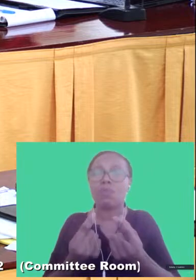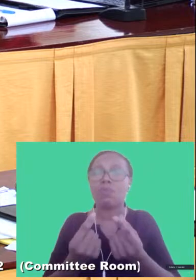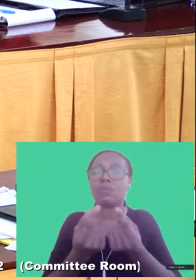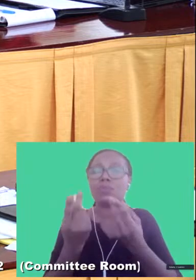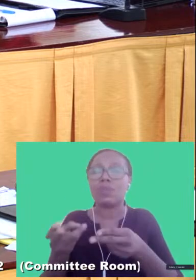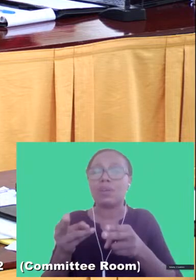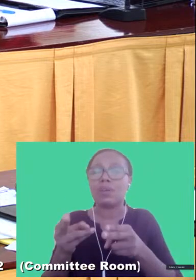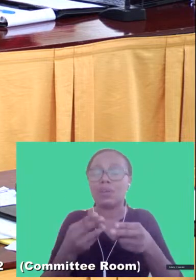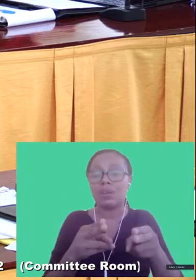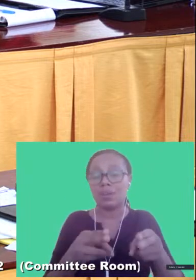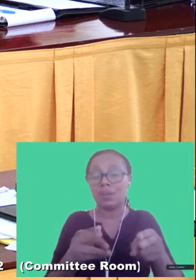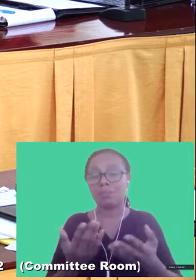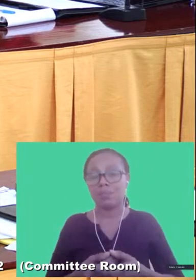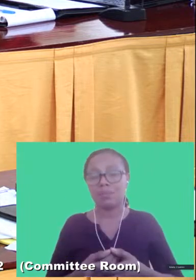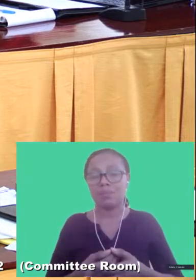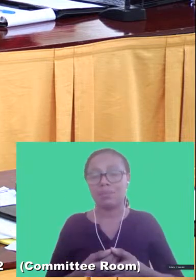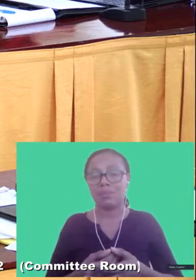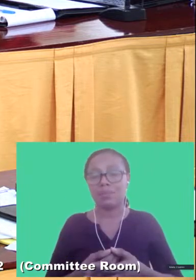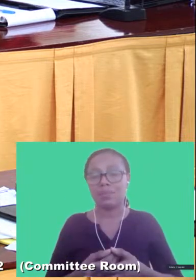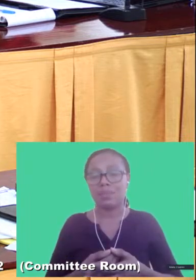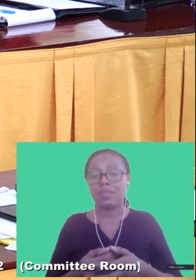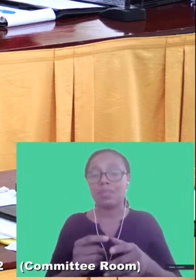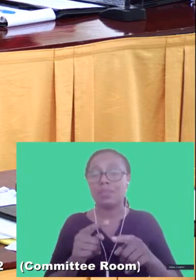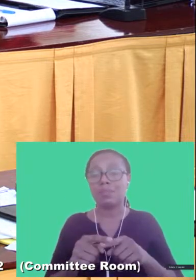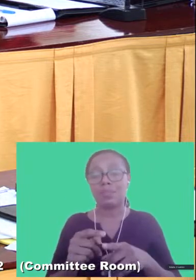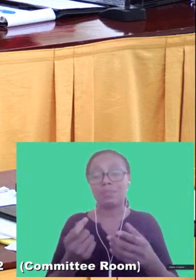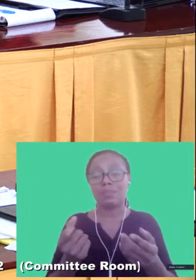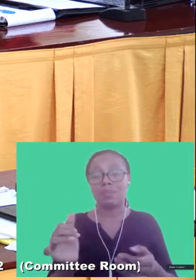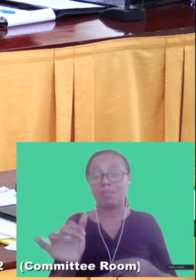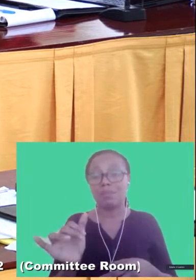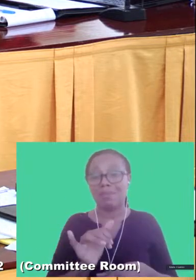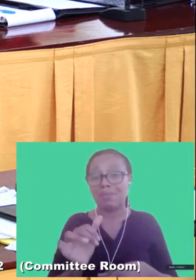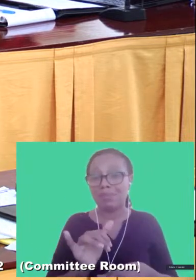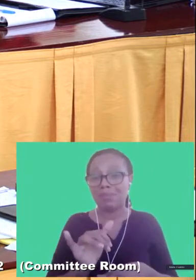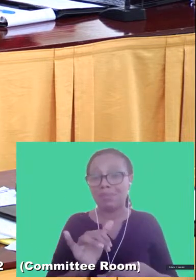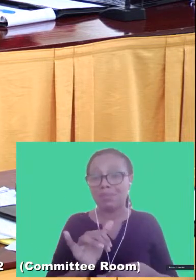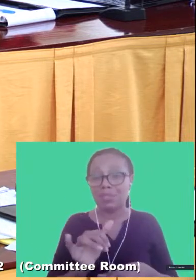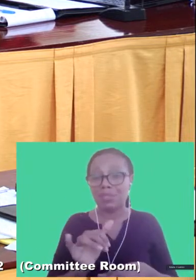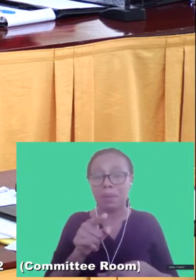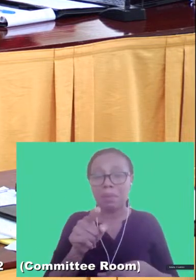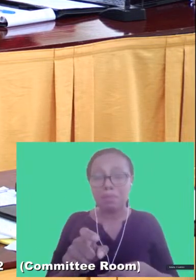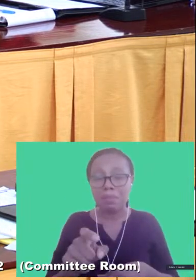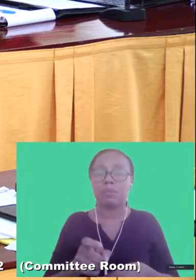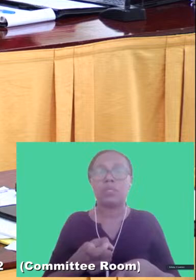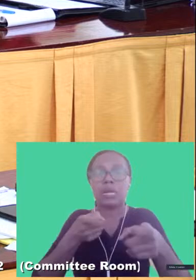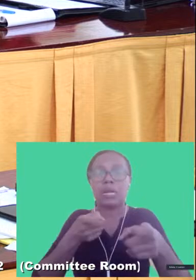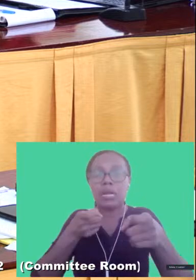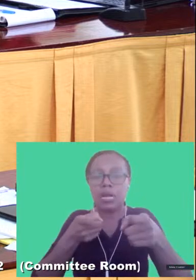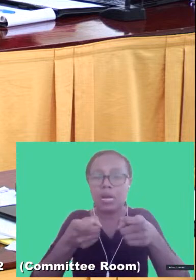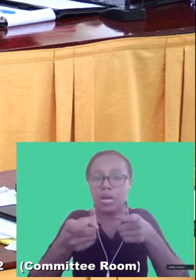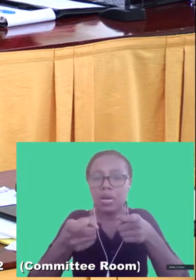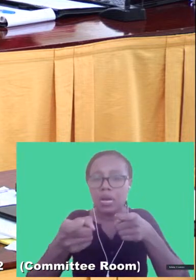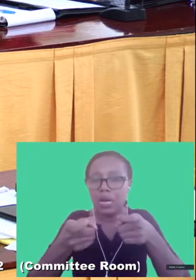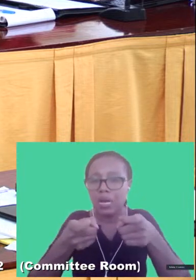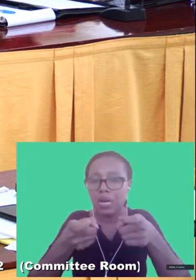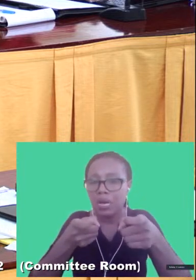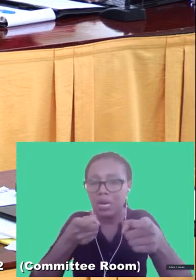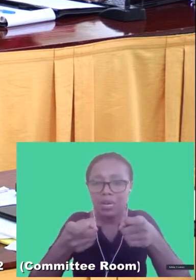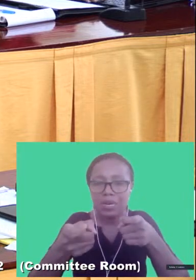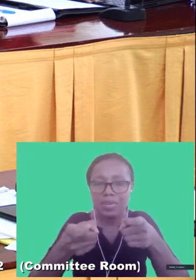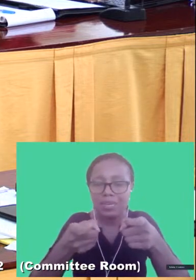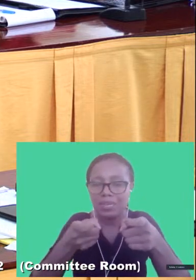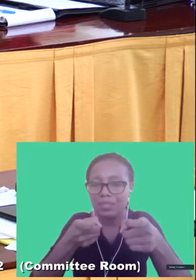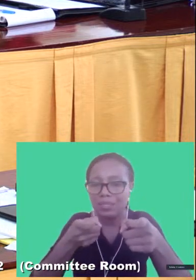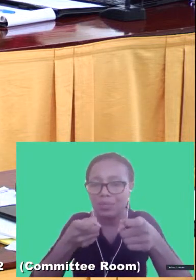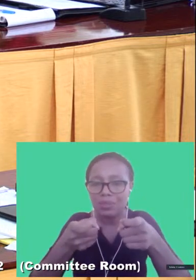regulate, by its intervention, economically correct by competition, that